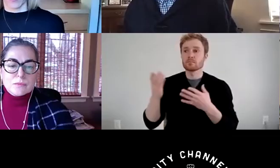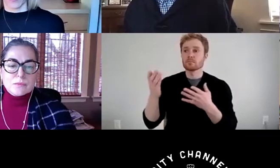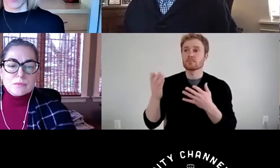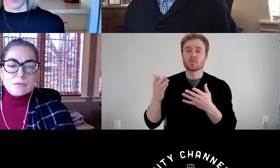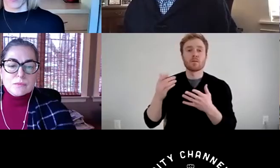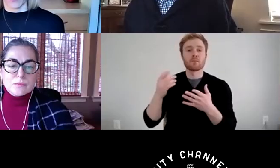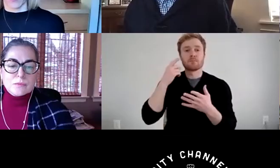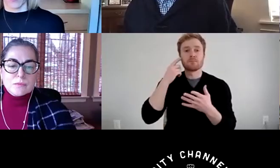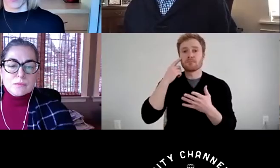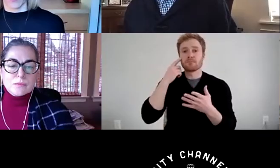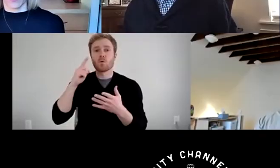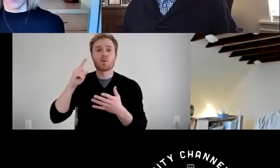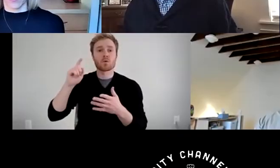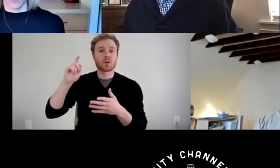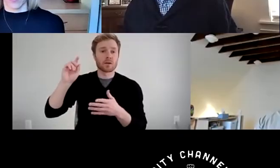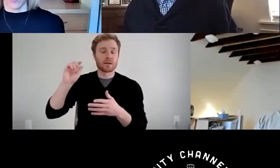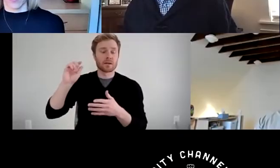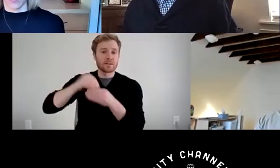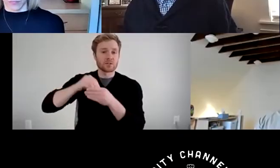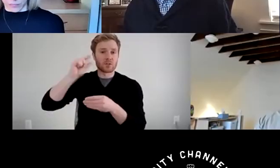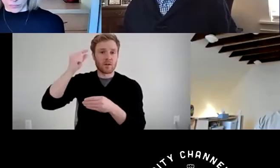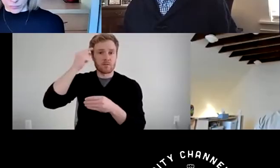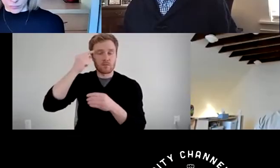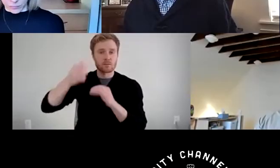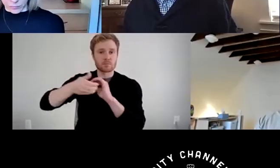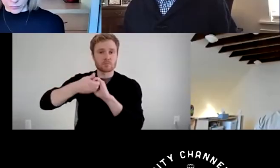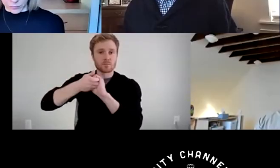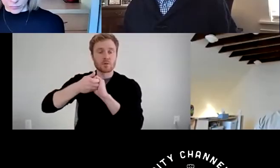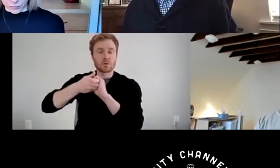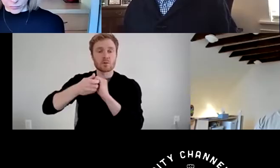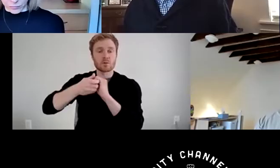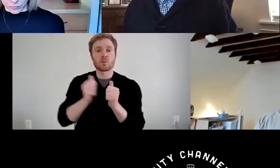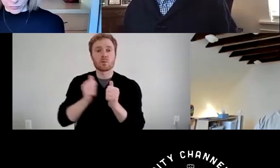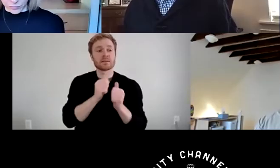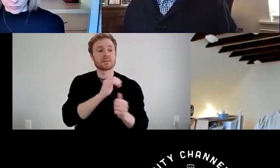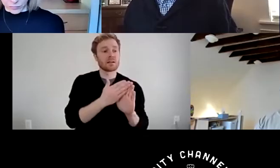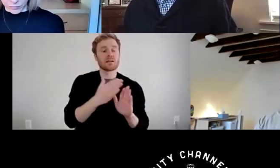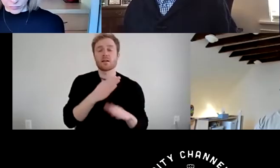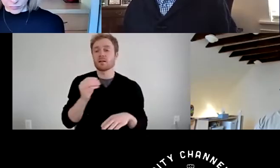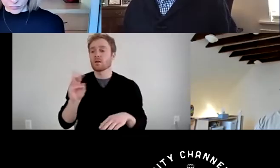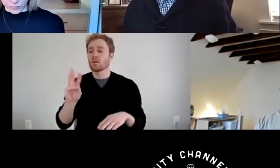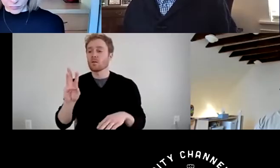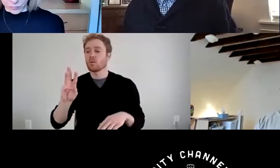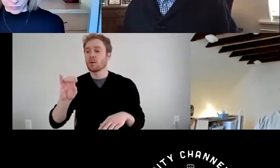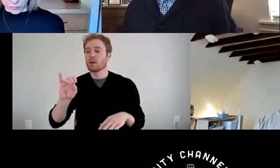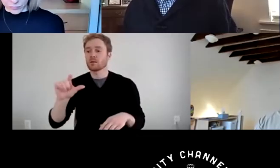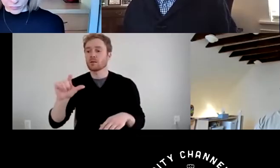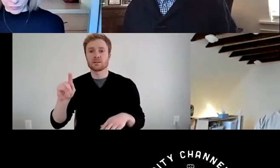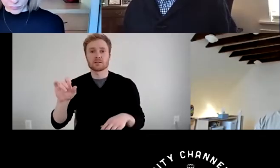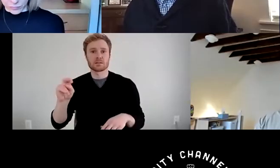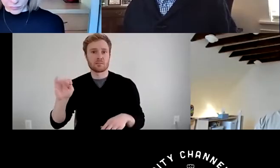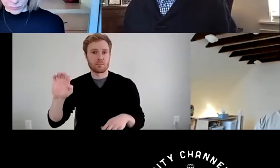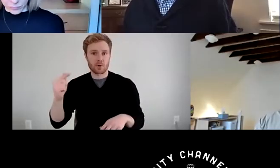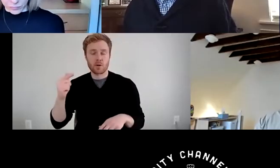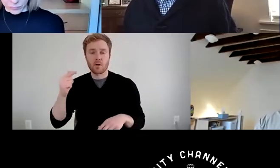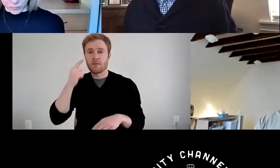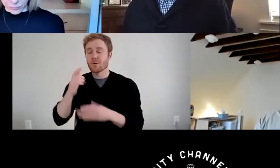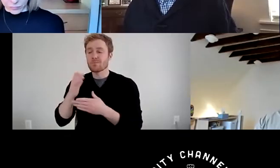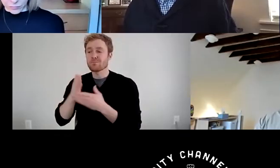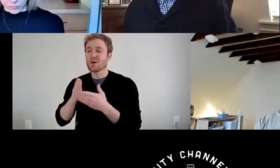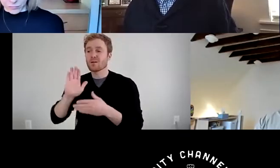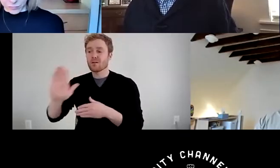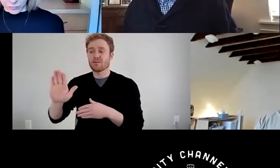Seeing none, all those in favor say aye. Aye. Aye. Any opposed? Bill is recommended. That takes us to